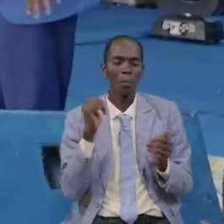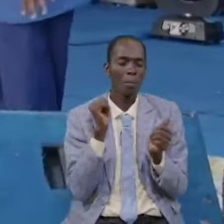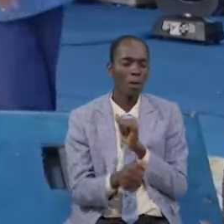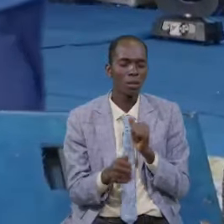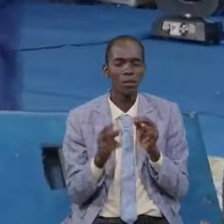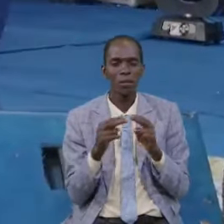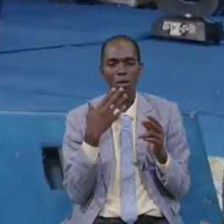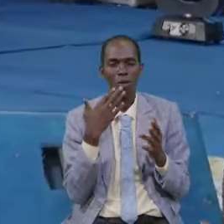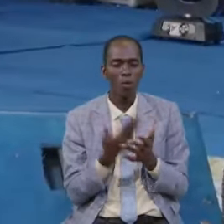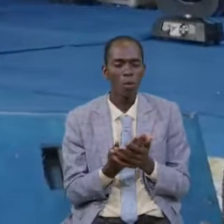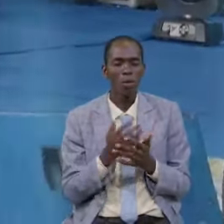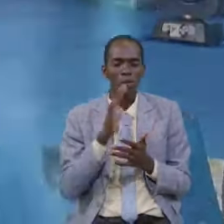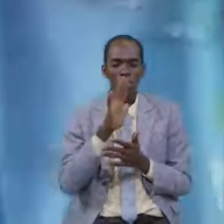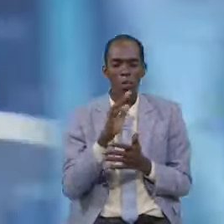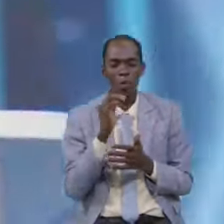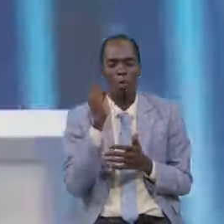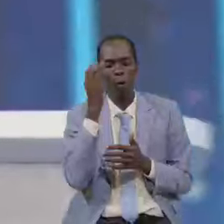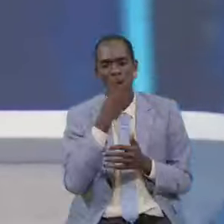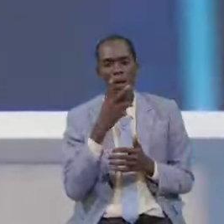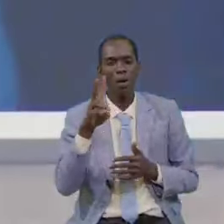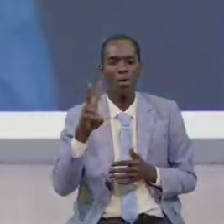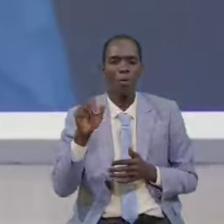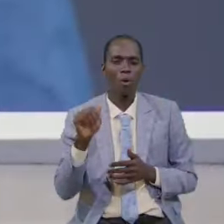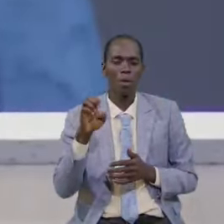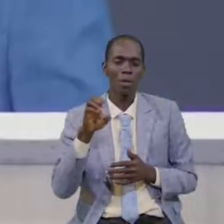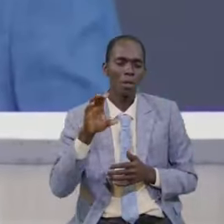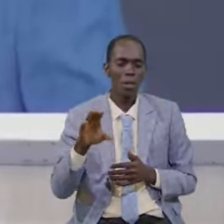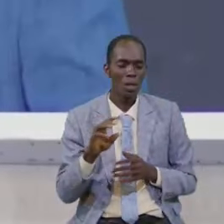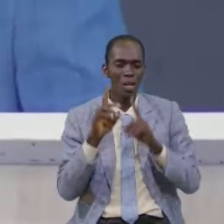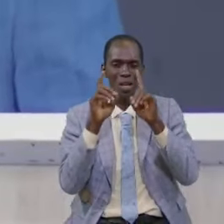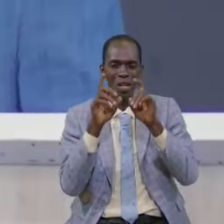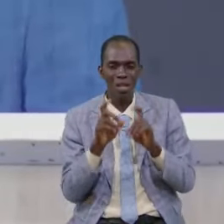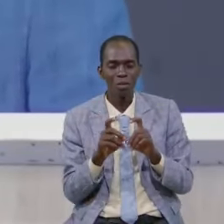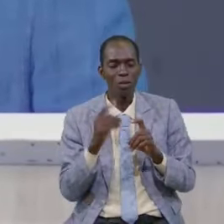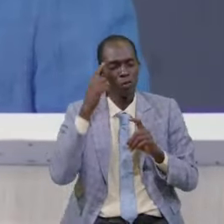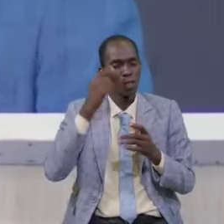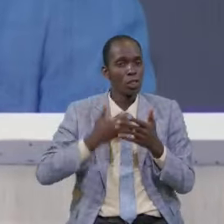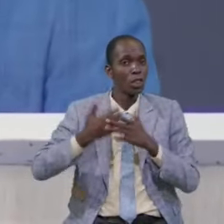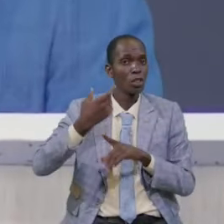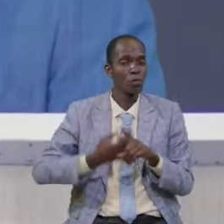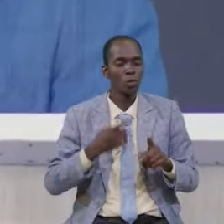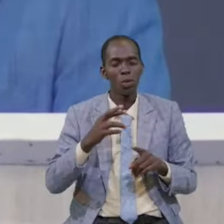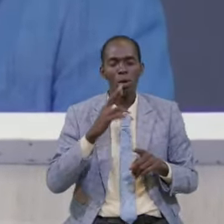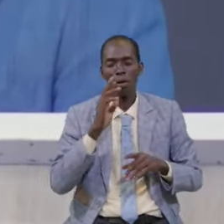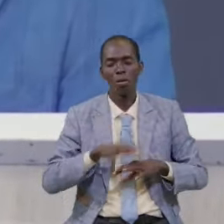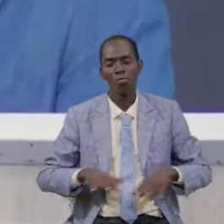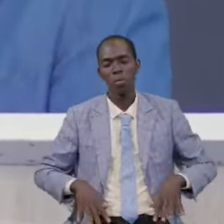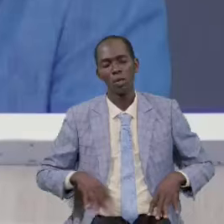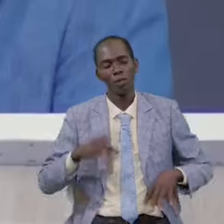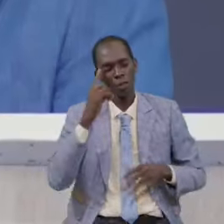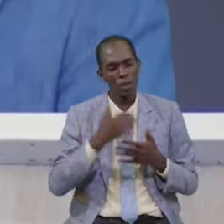exam, for the next month, you're on vacation. For the next 3 months, you're on vacation. And for the